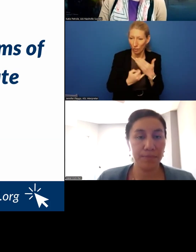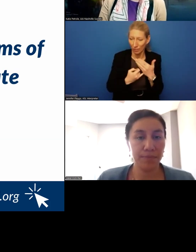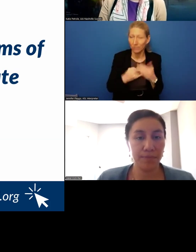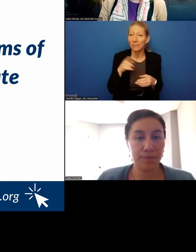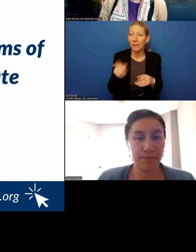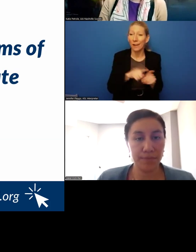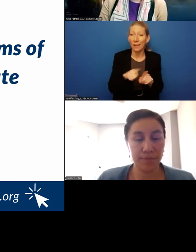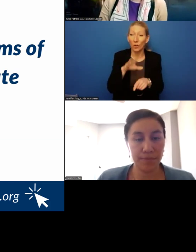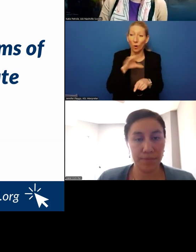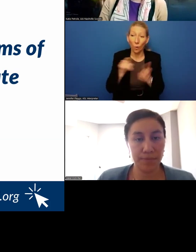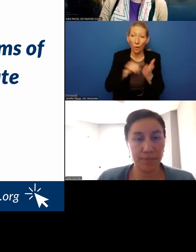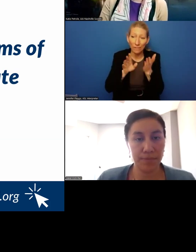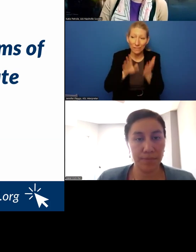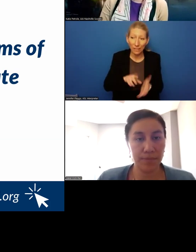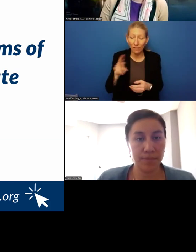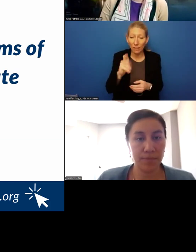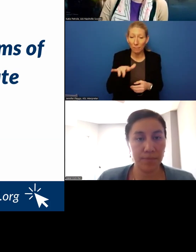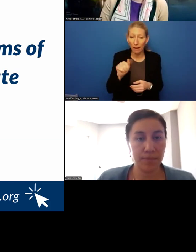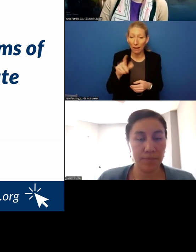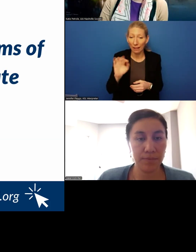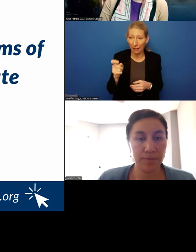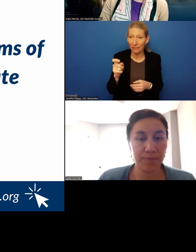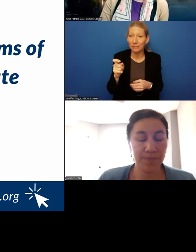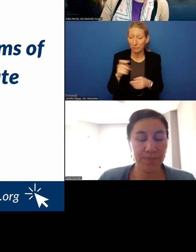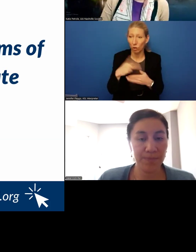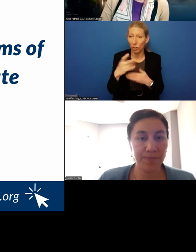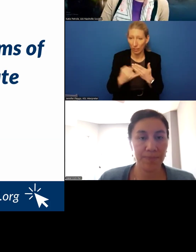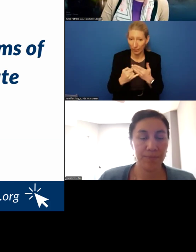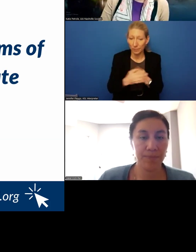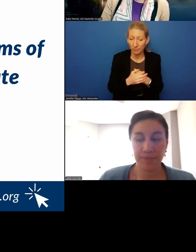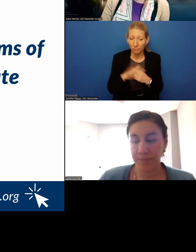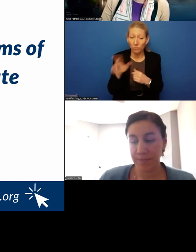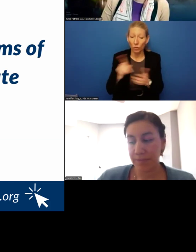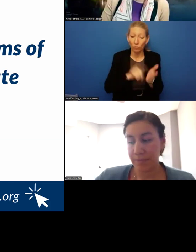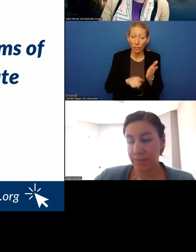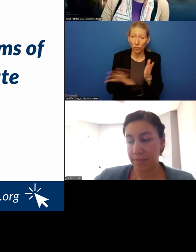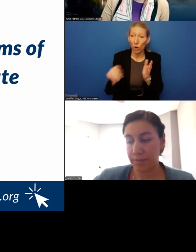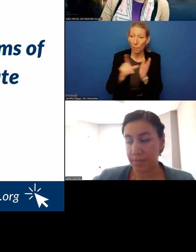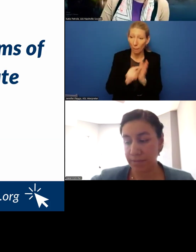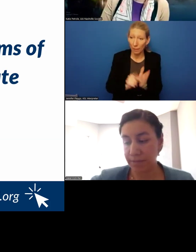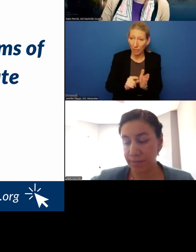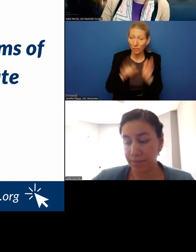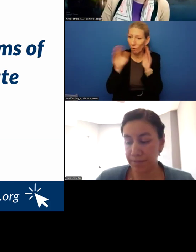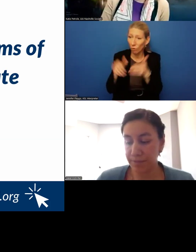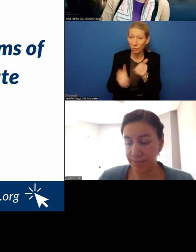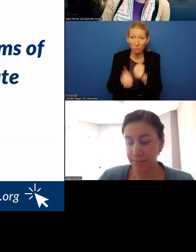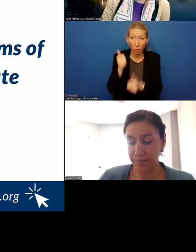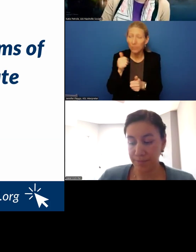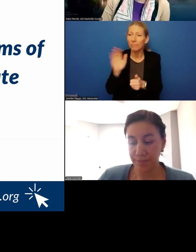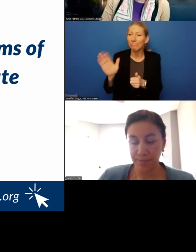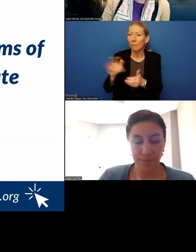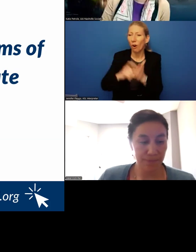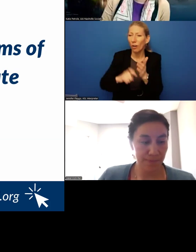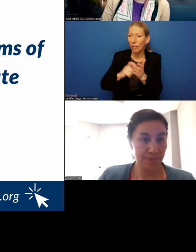as co-investigator of the MayaLex project. Her research and publications focus primarily on the